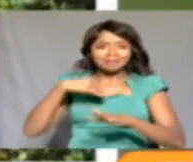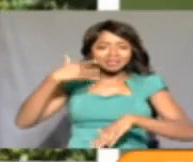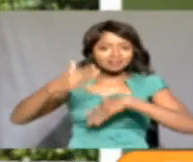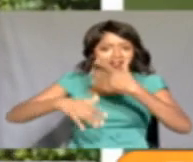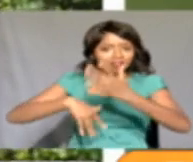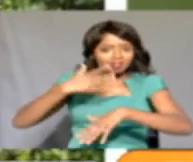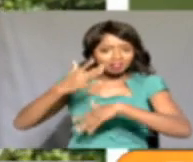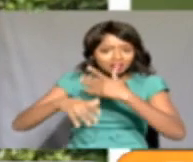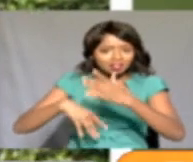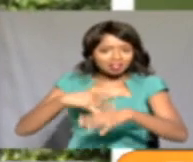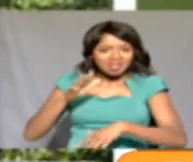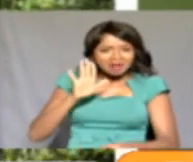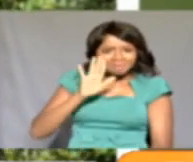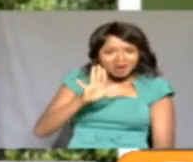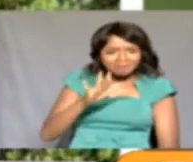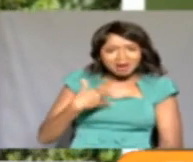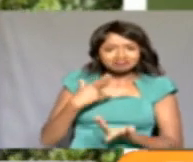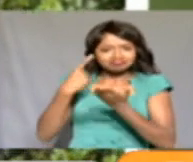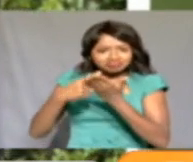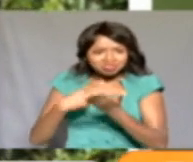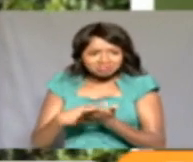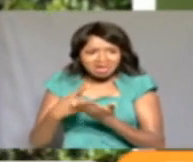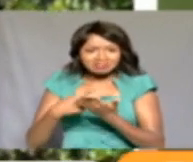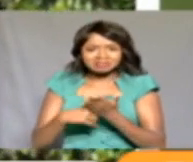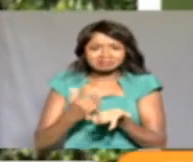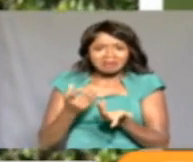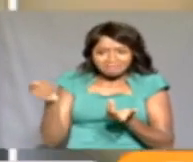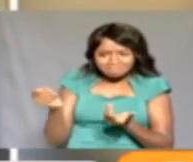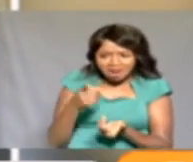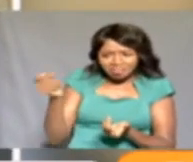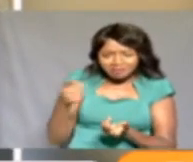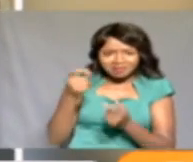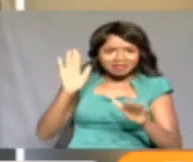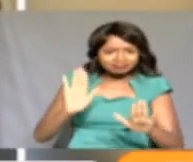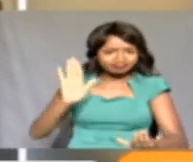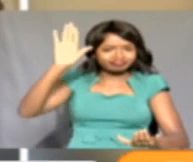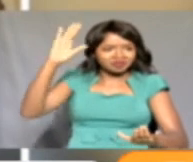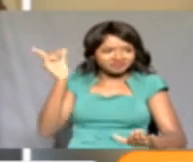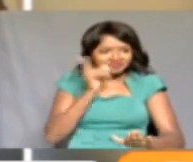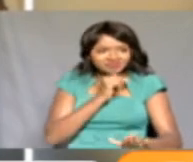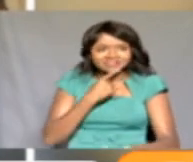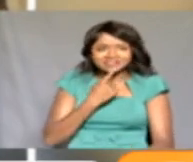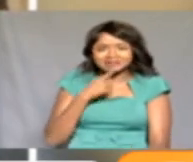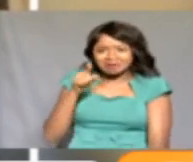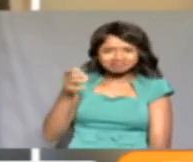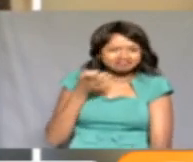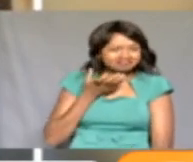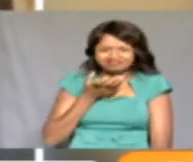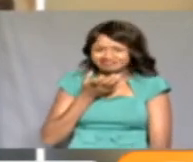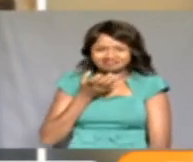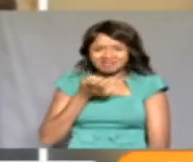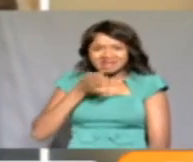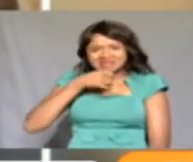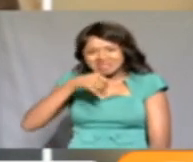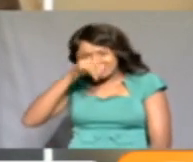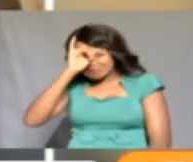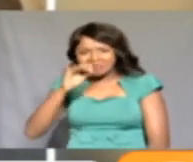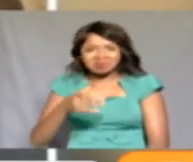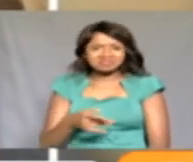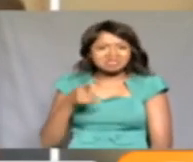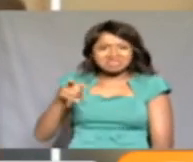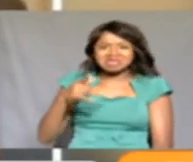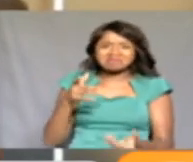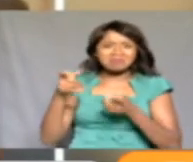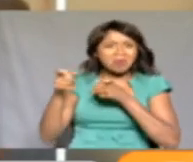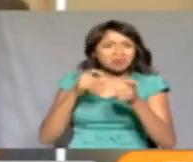into conversations and tabloids a few months after he was sworn into office. Skeptics now saying he is becoming